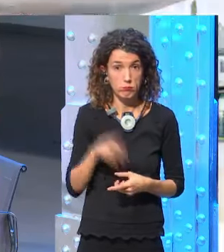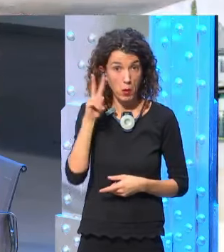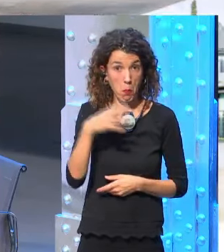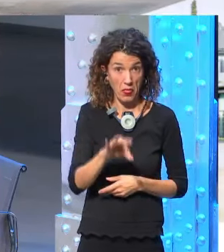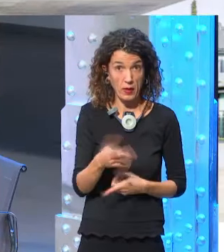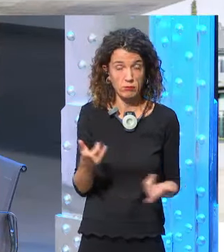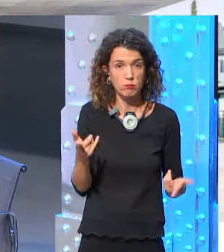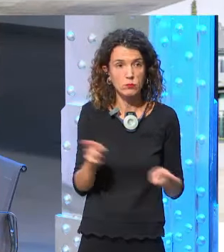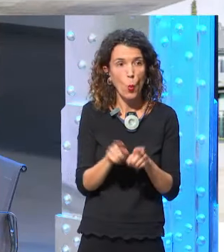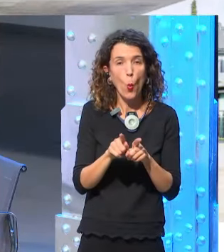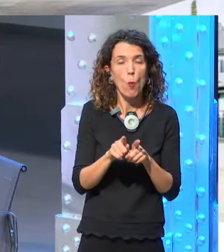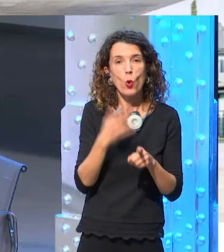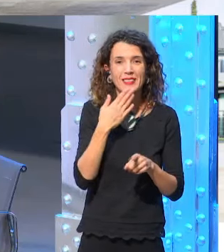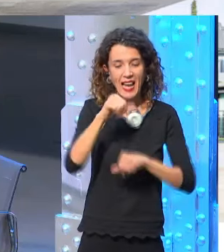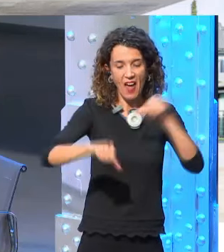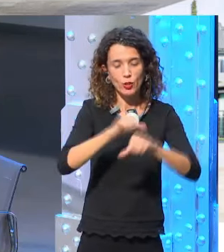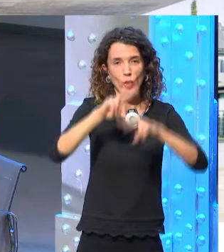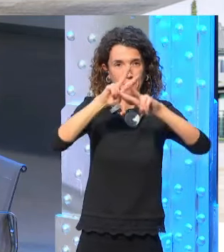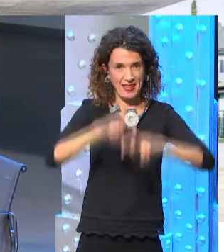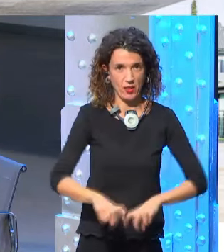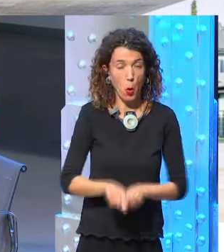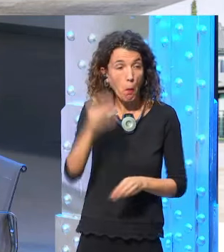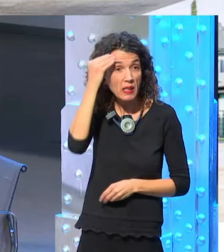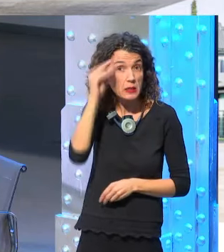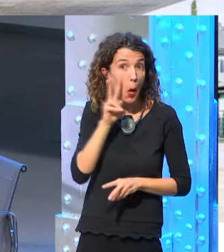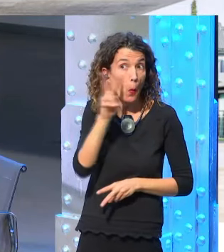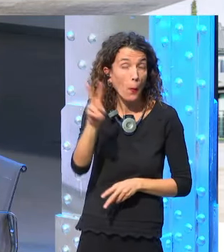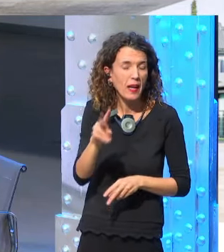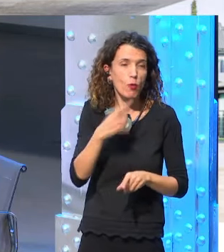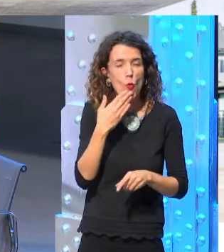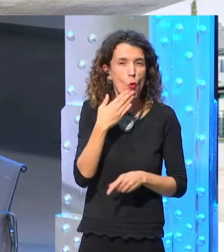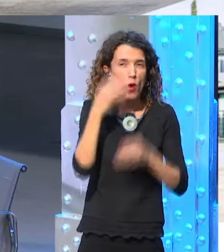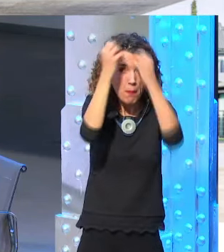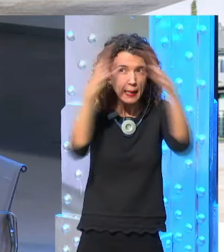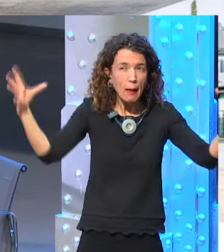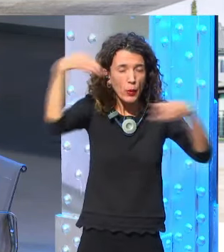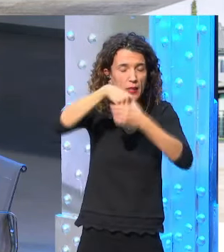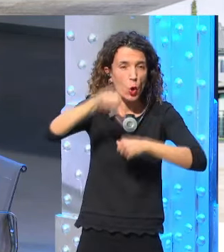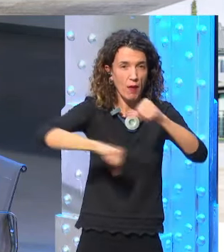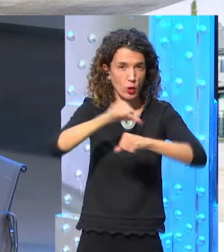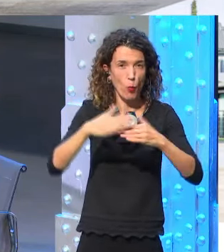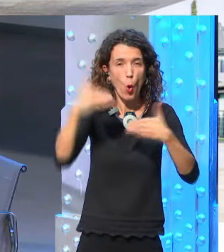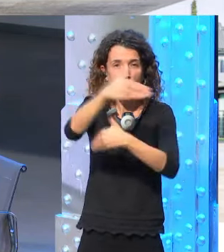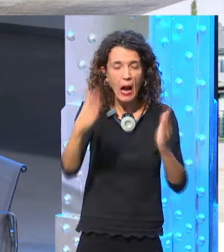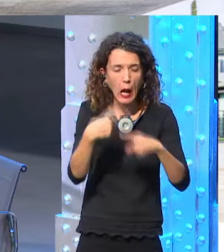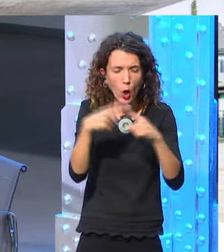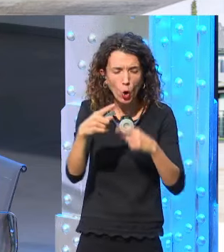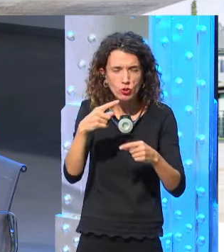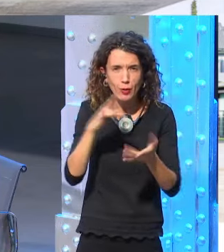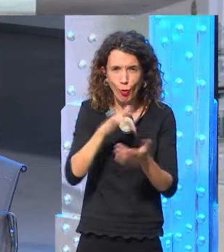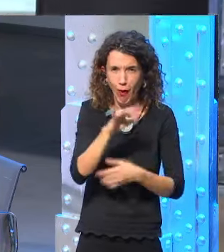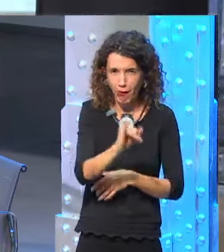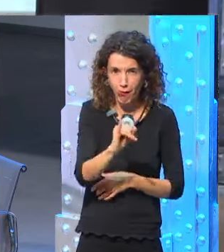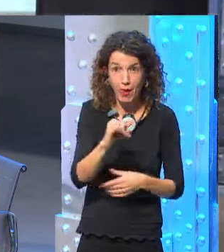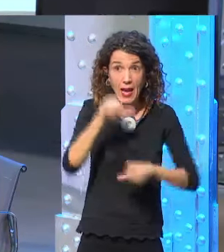containment, and then there is lab work being done inside. This lab is turned inside out. So the lab areas